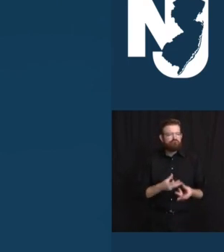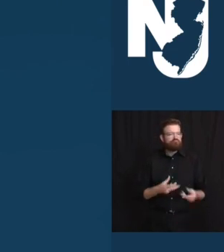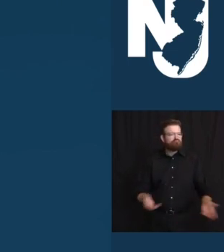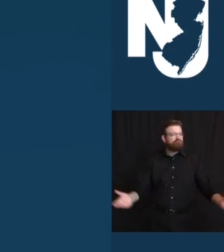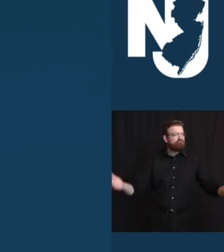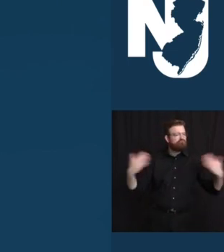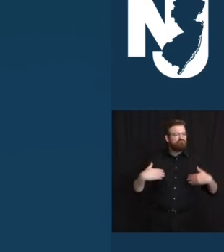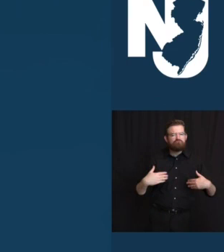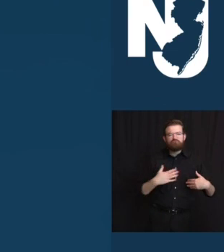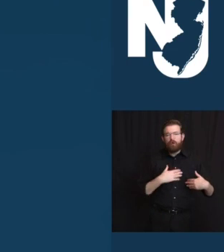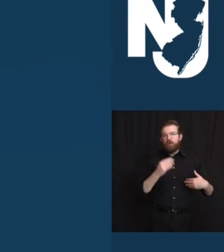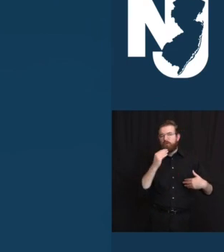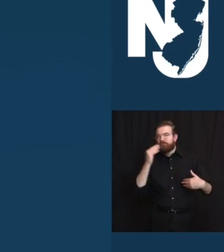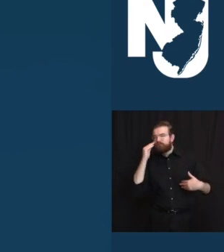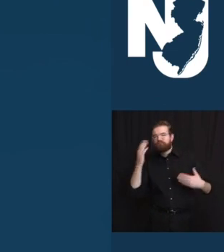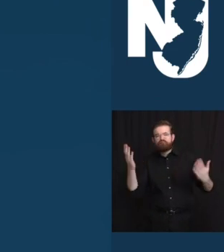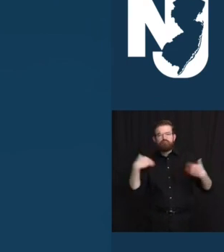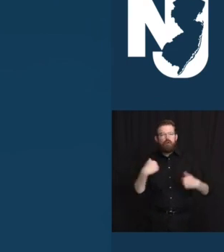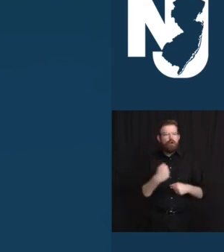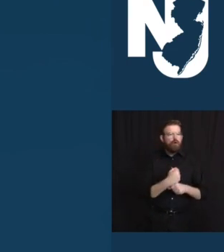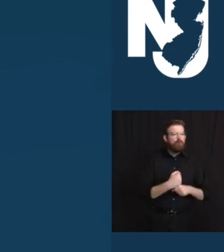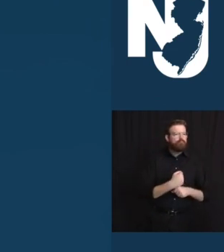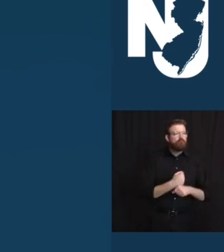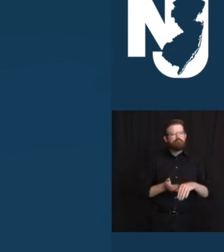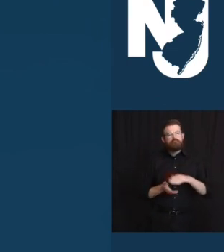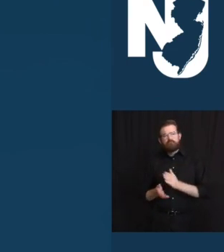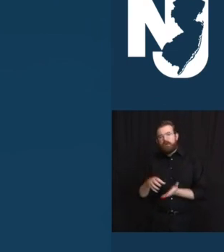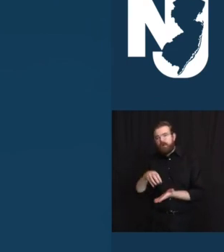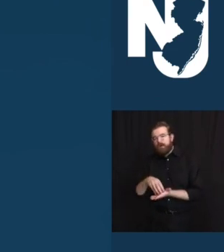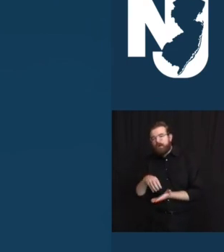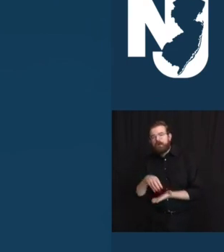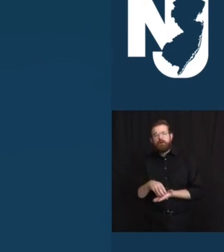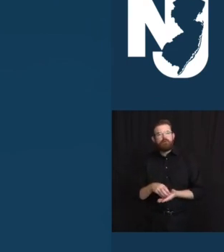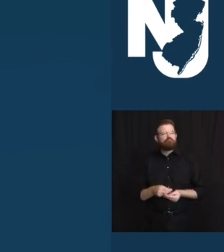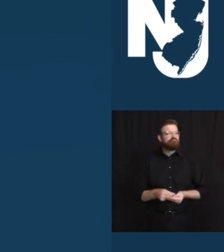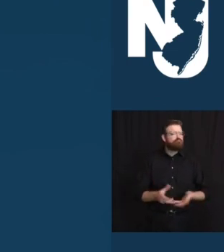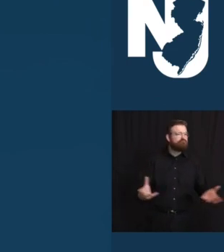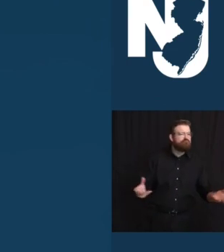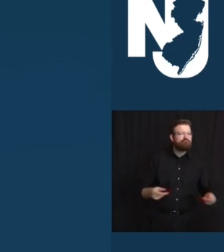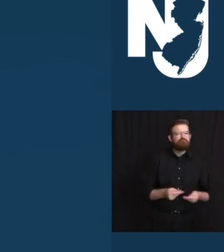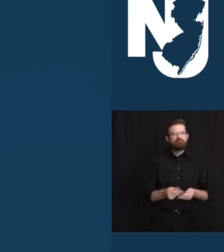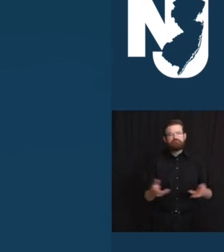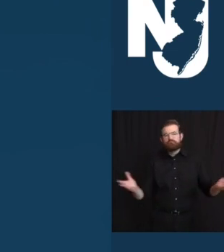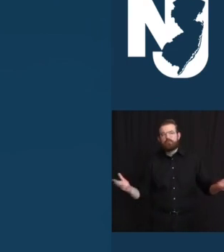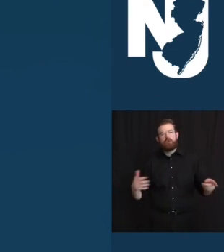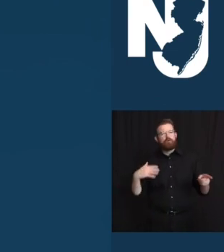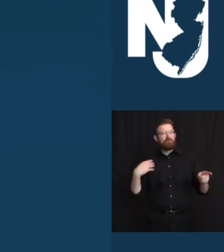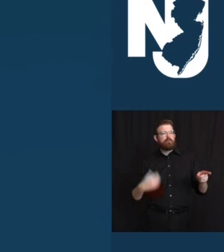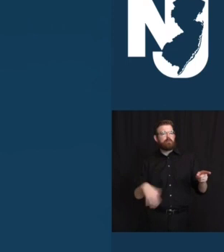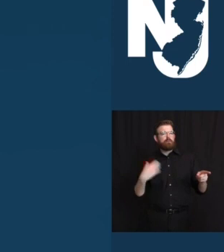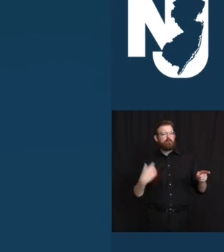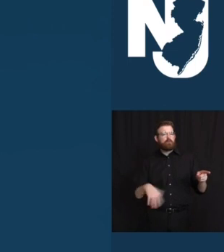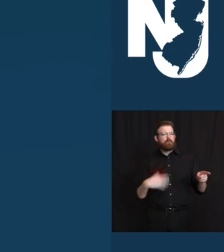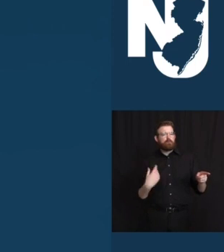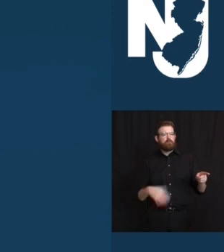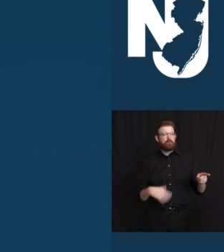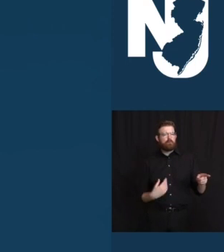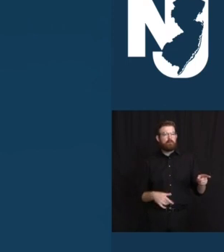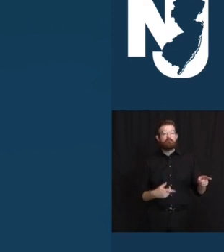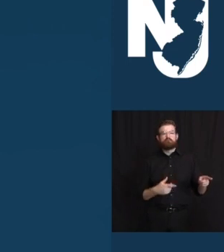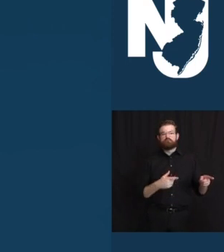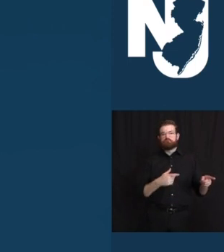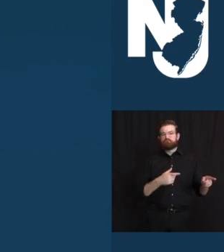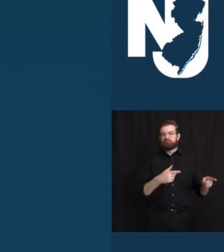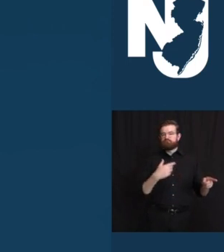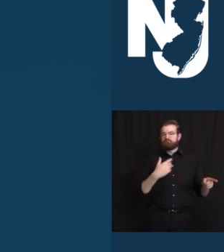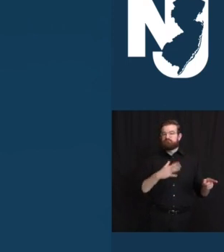and freshly baked cake, and the keeper of a legendary recipe for sauce and meatballs. I